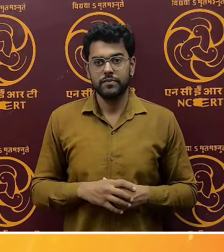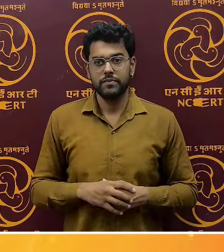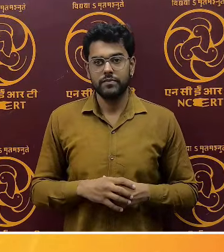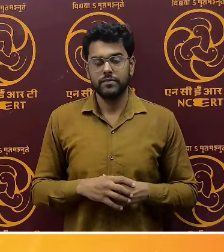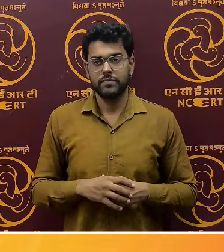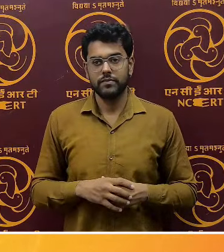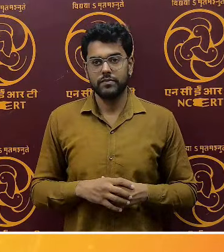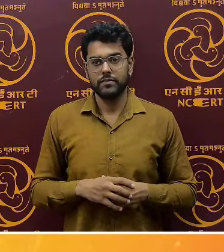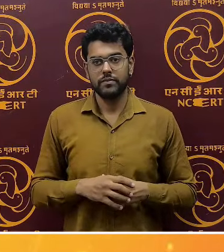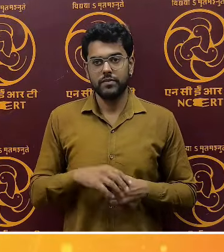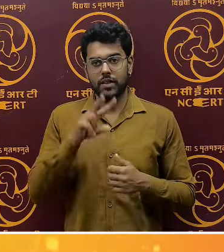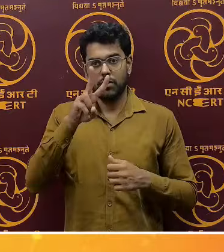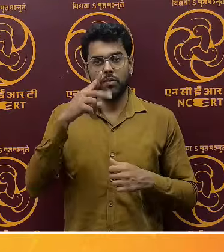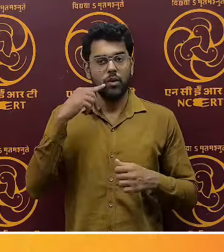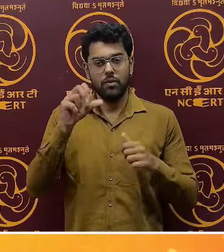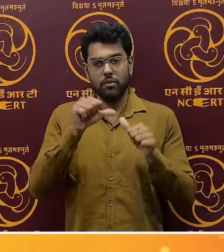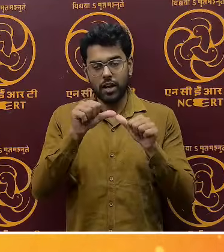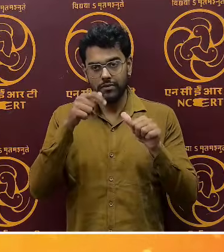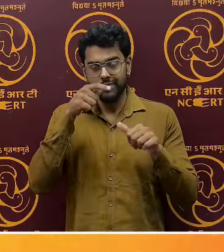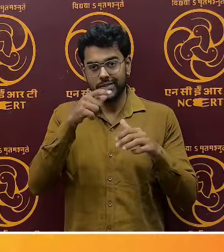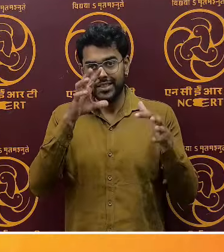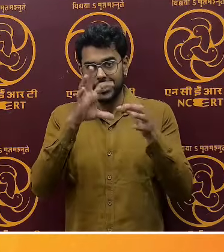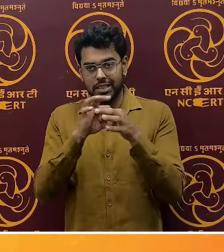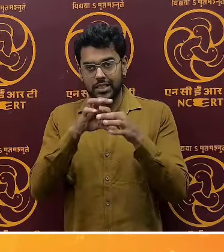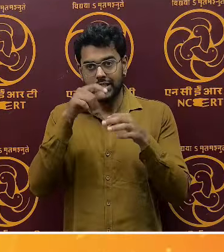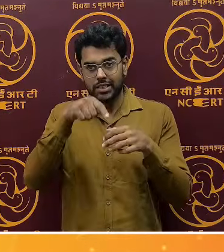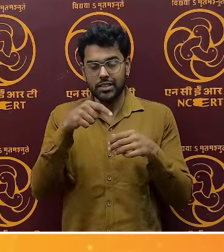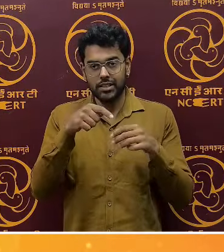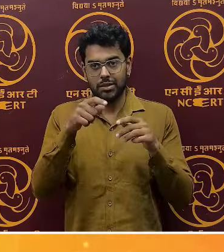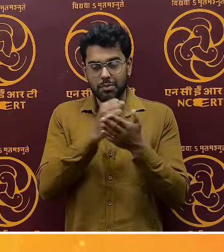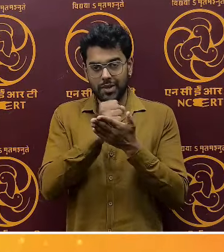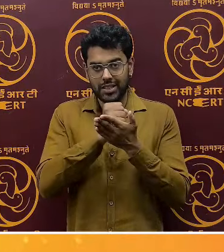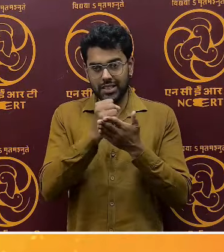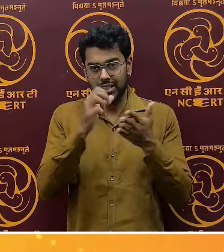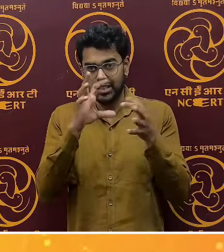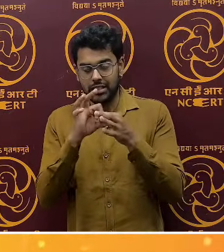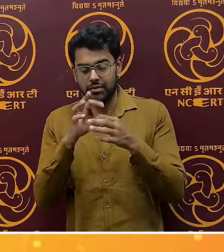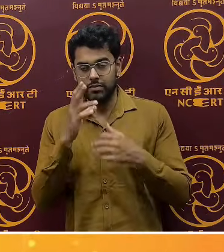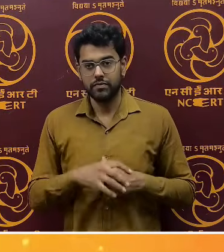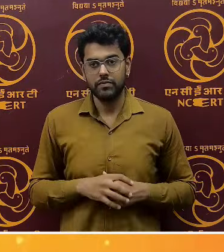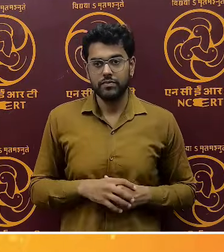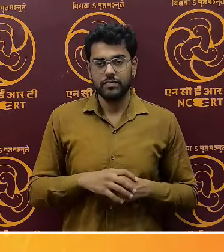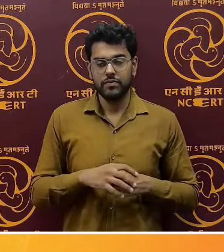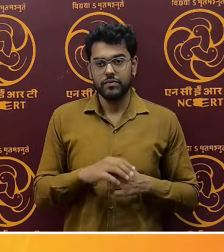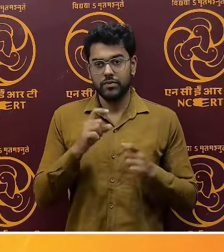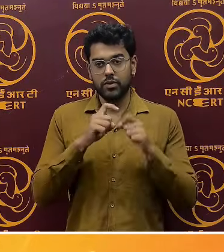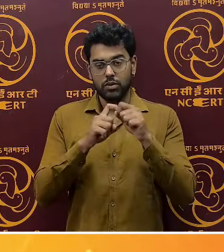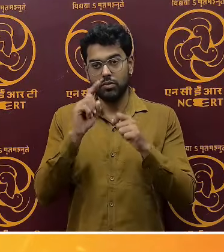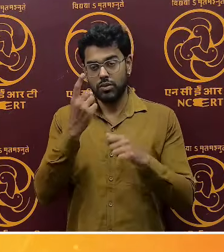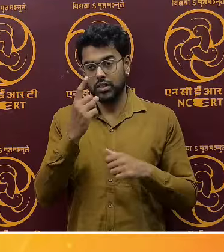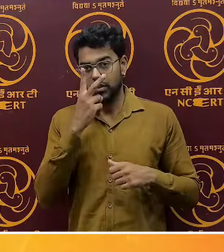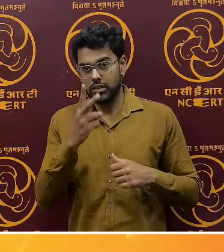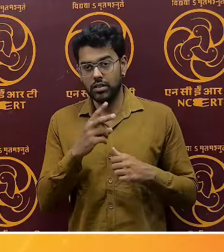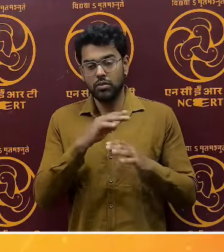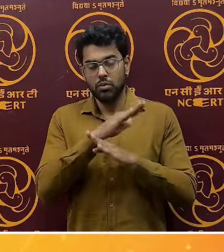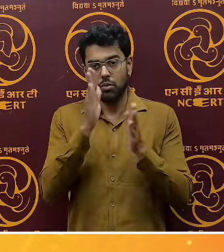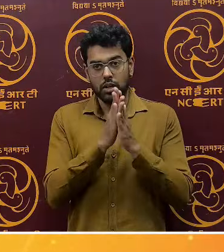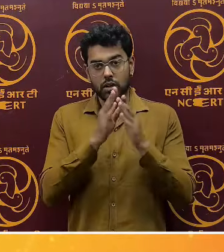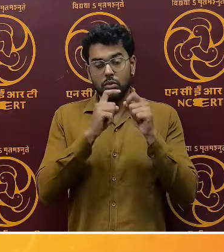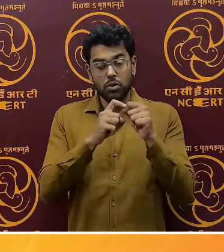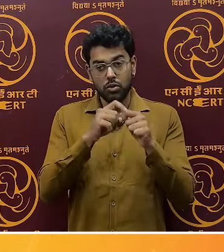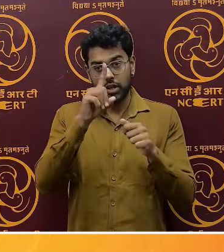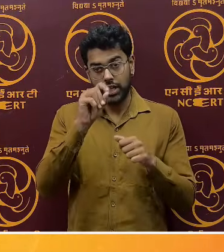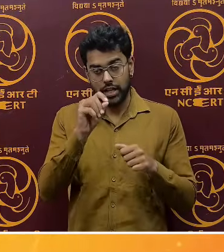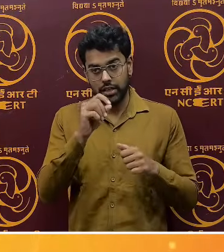the Viva part of this simulation. This is the first question, it has 10 questions as you can